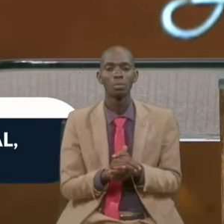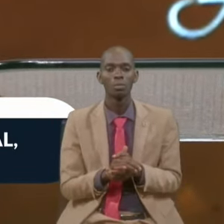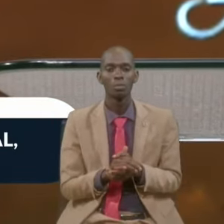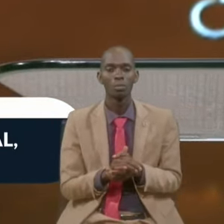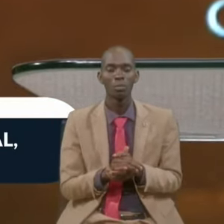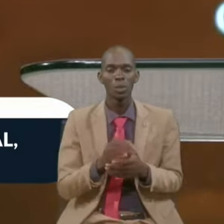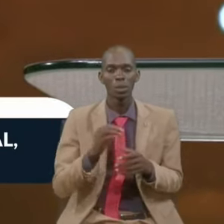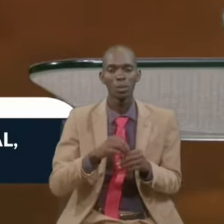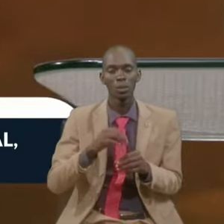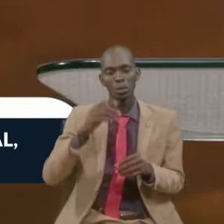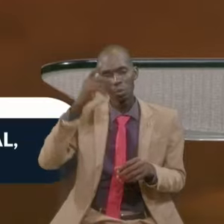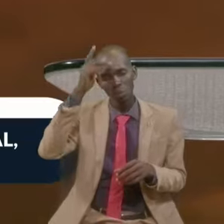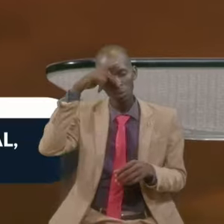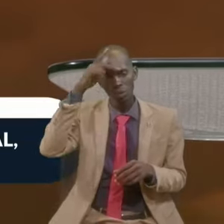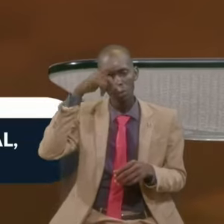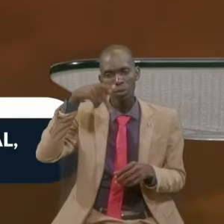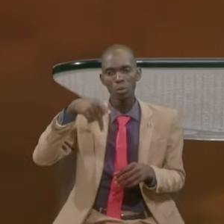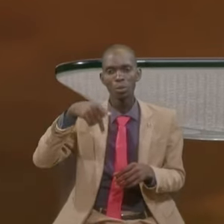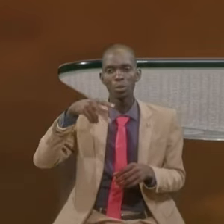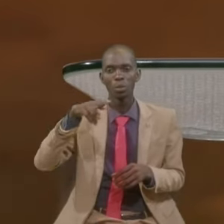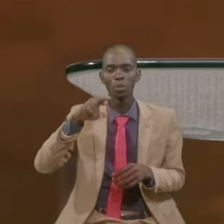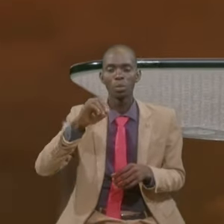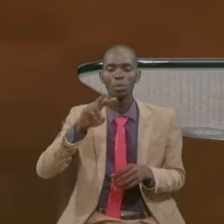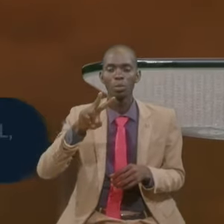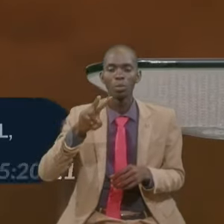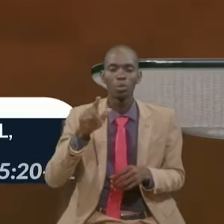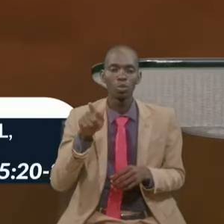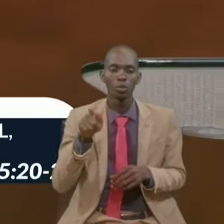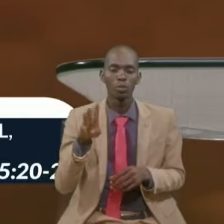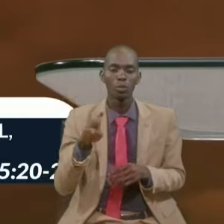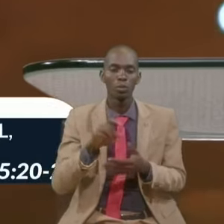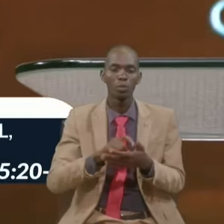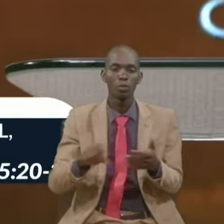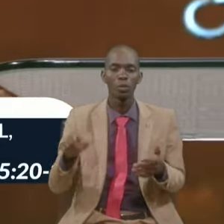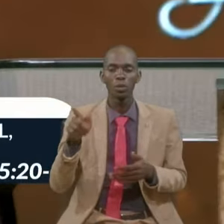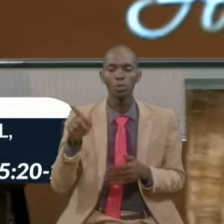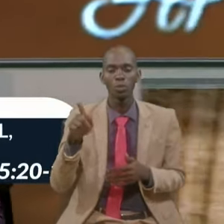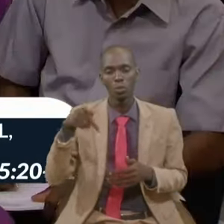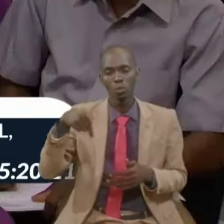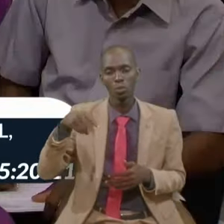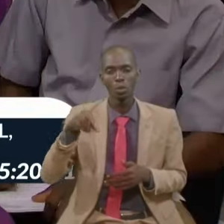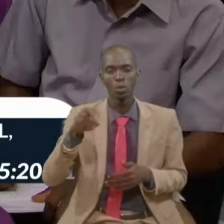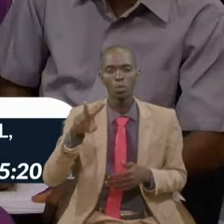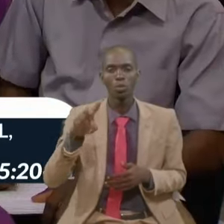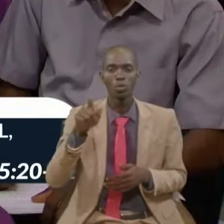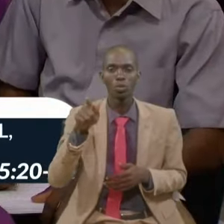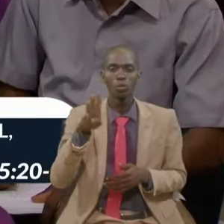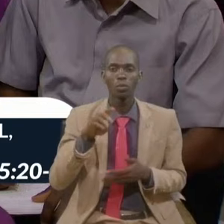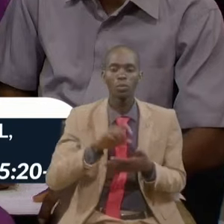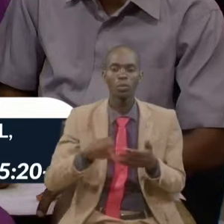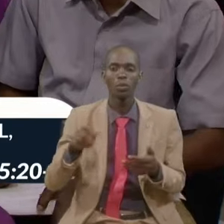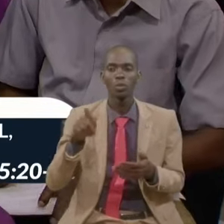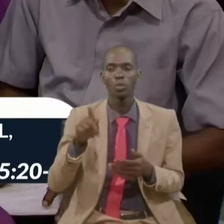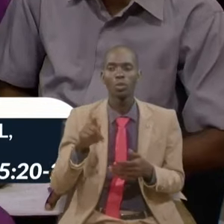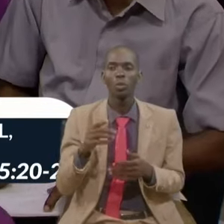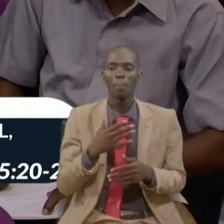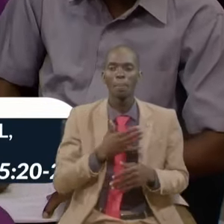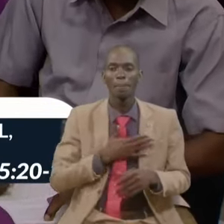at Proverbs chapter 24. I'm reading from verse 21. In Proverbs chapter 24, verse 21, my